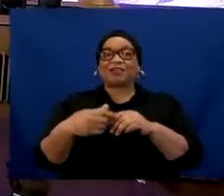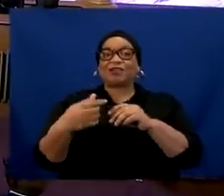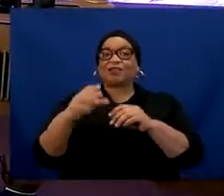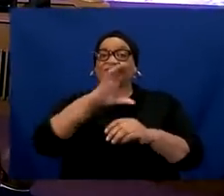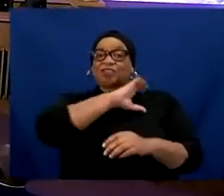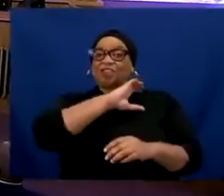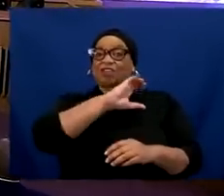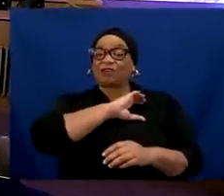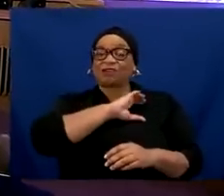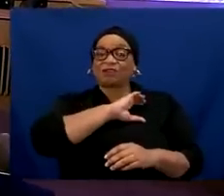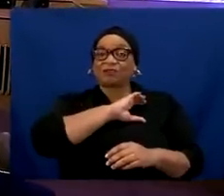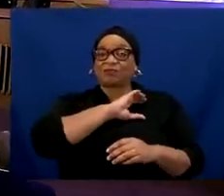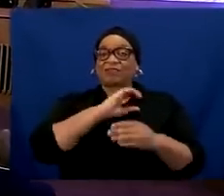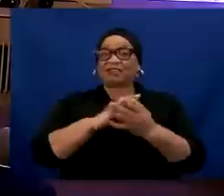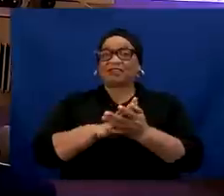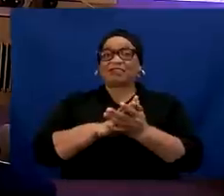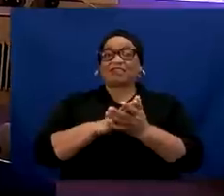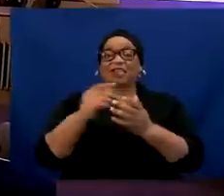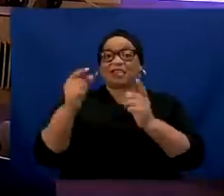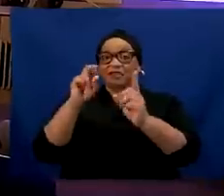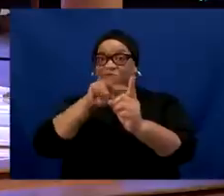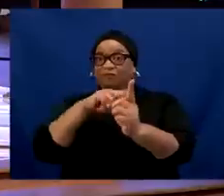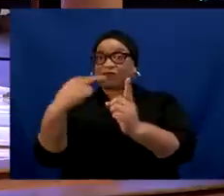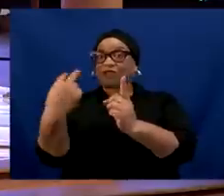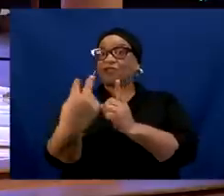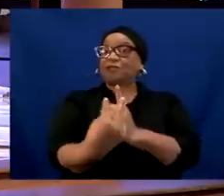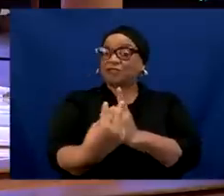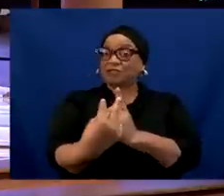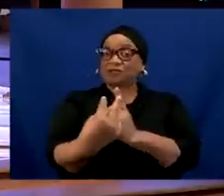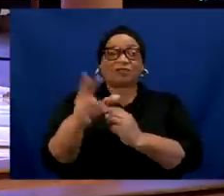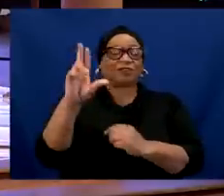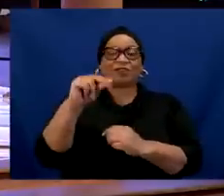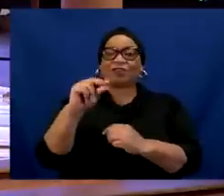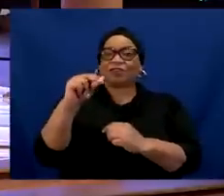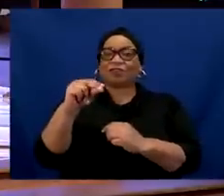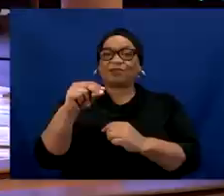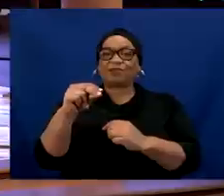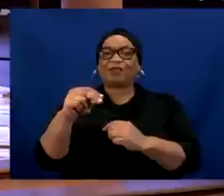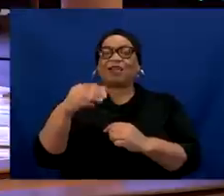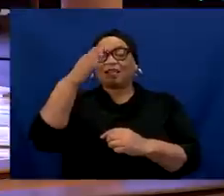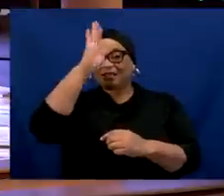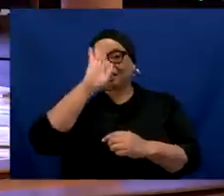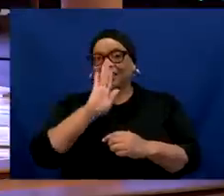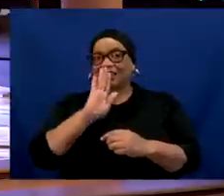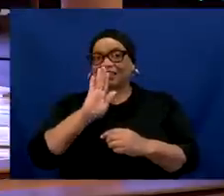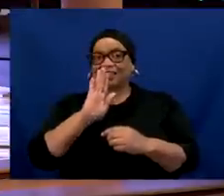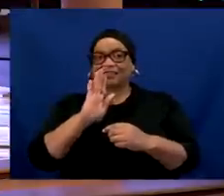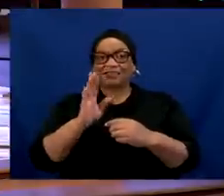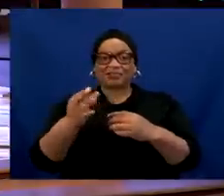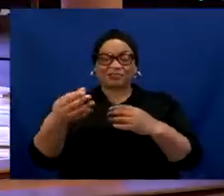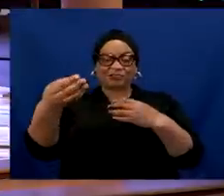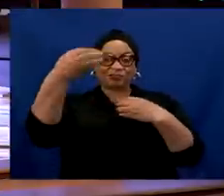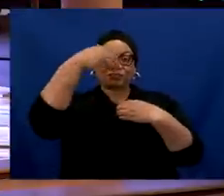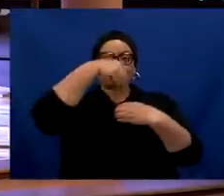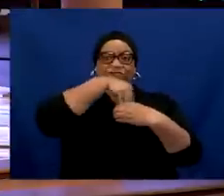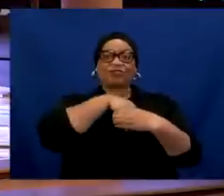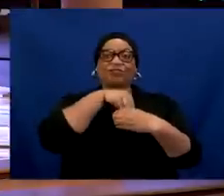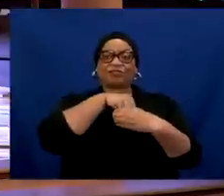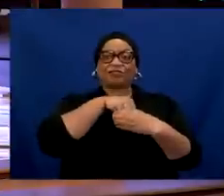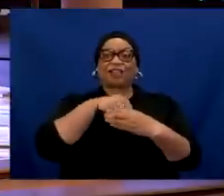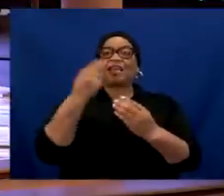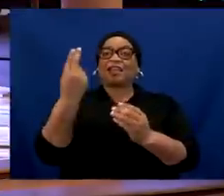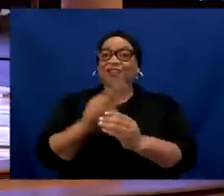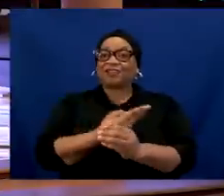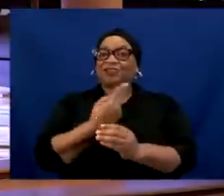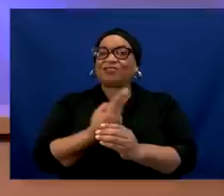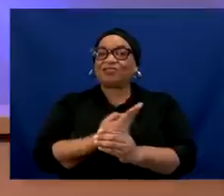and human perceptions to use anybody he has chosen. God will choose to use